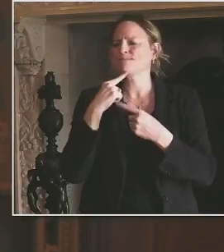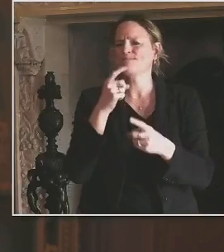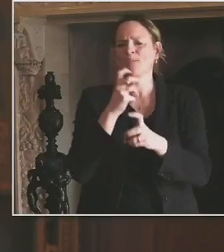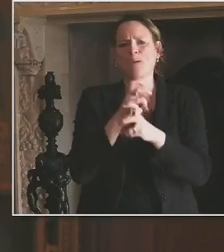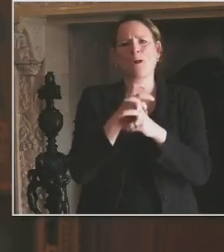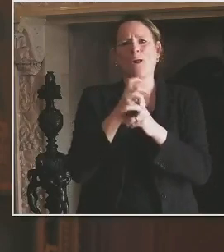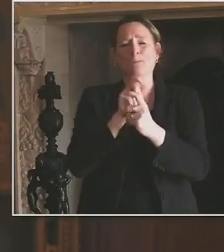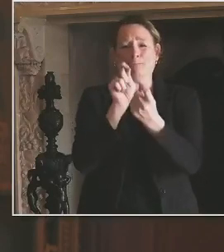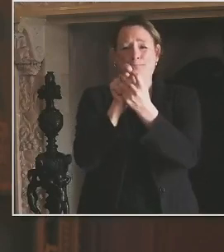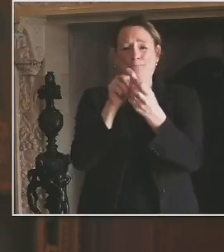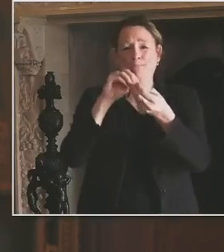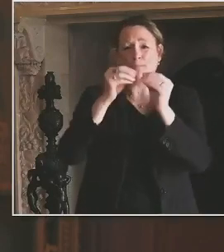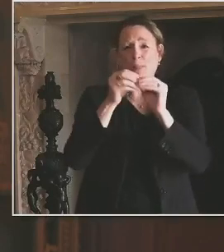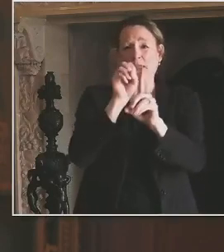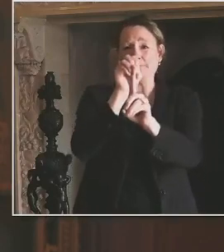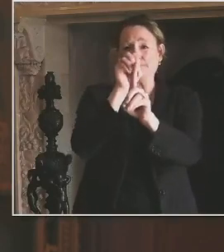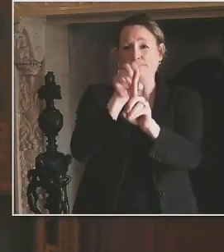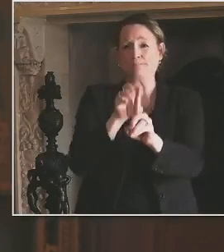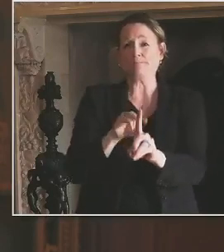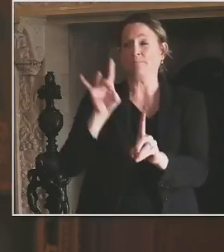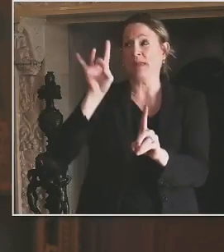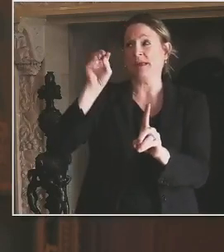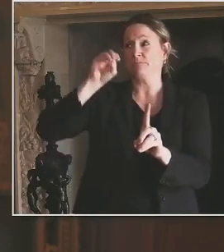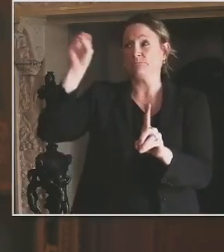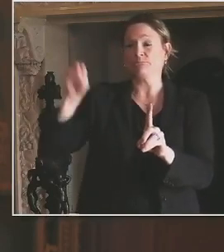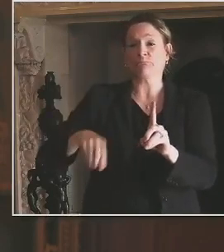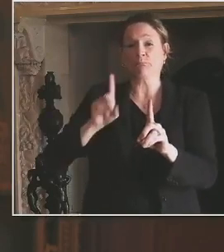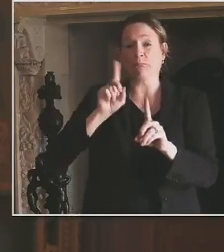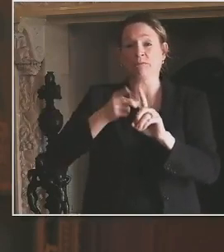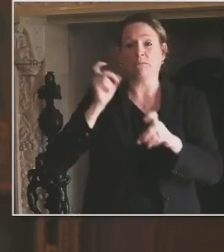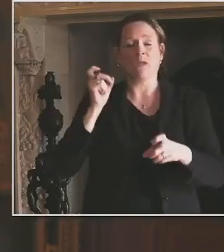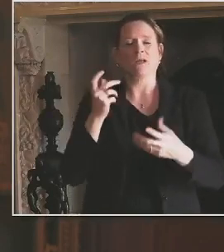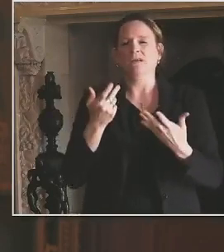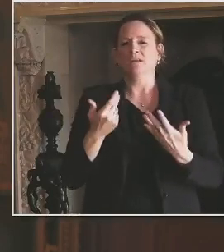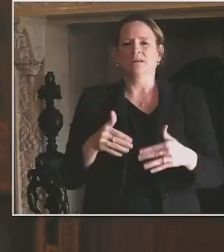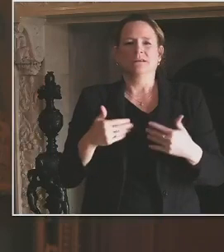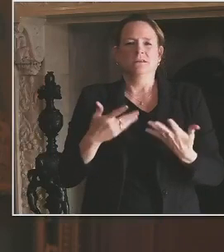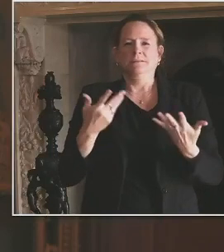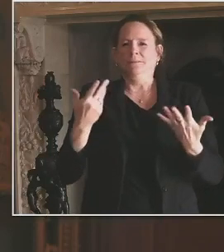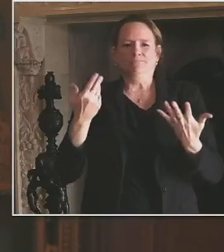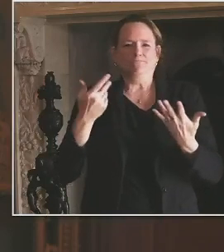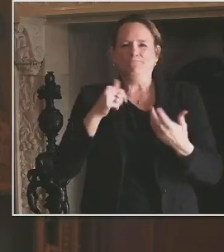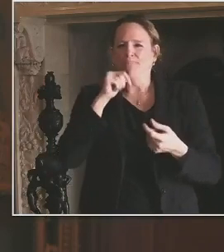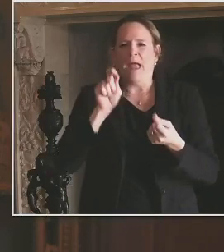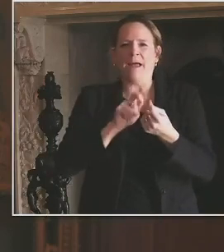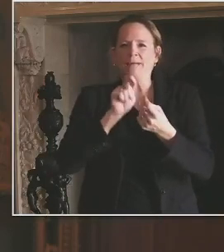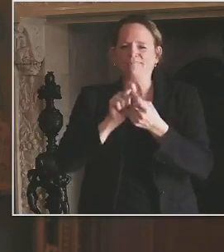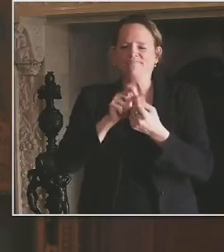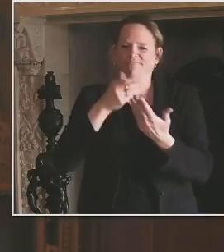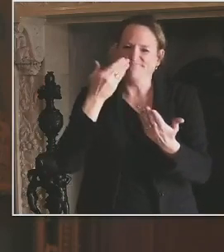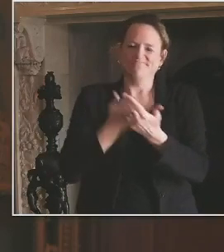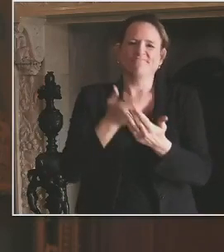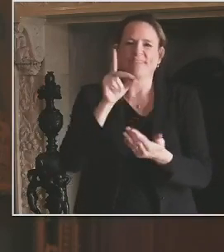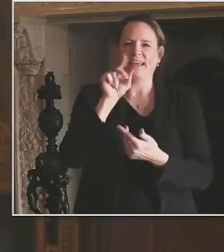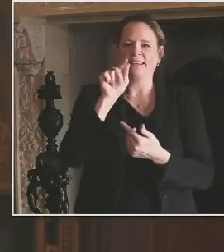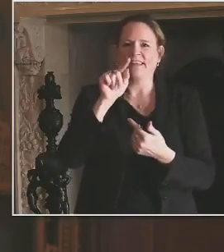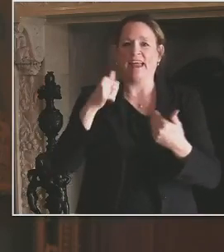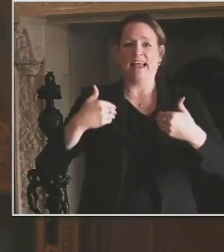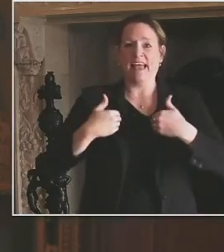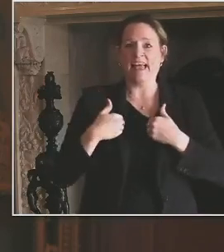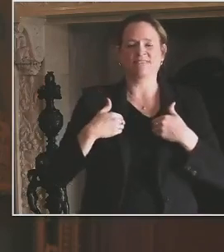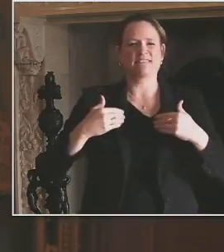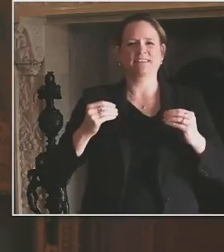because the data are imperfect, and it's challenging to get all the data in a timely fashion. A